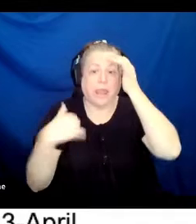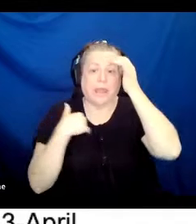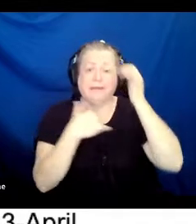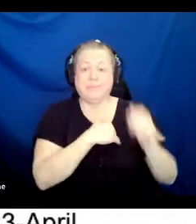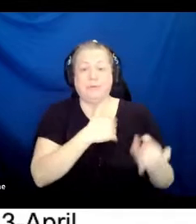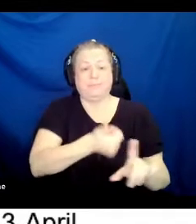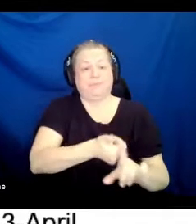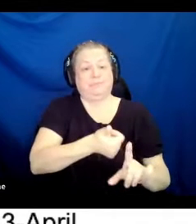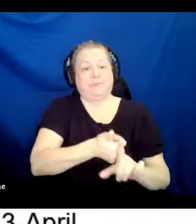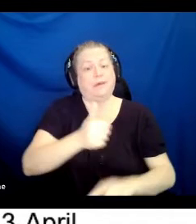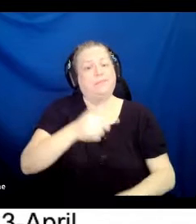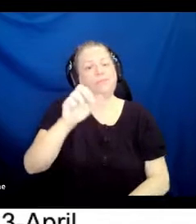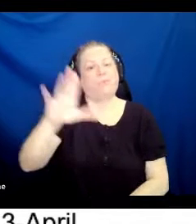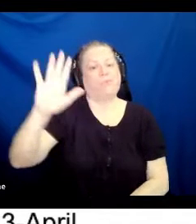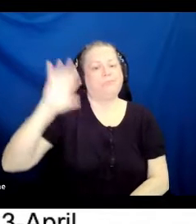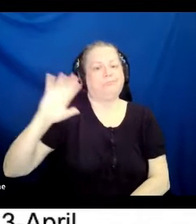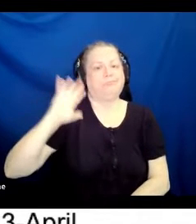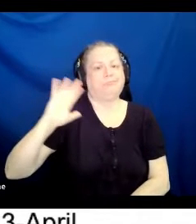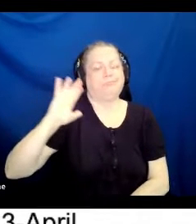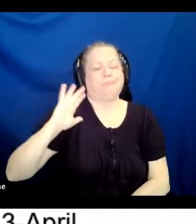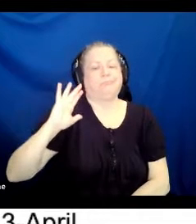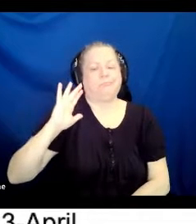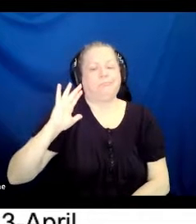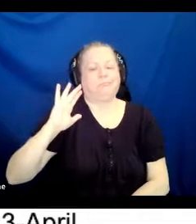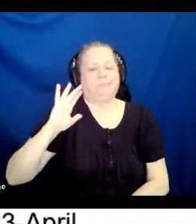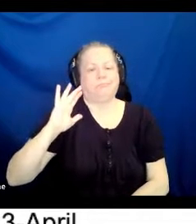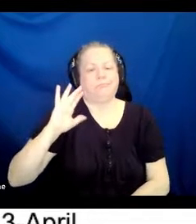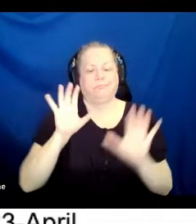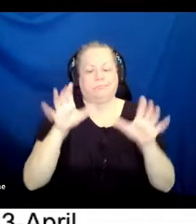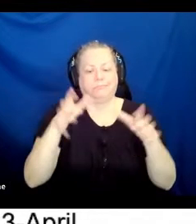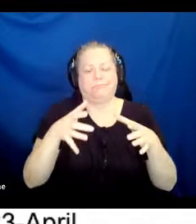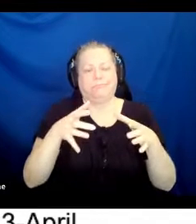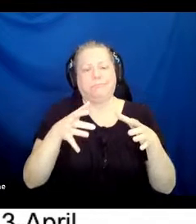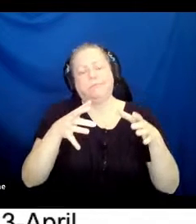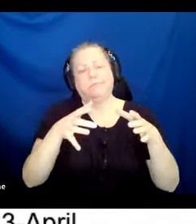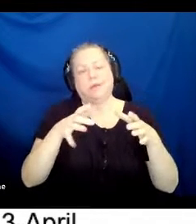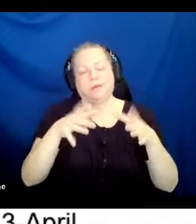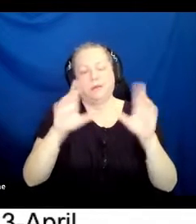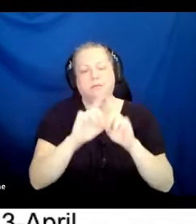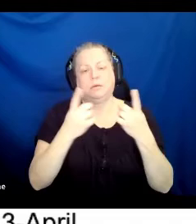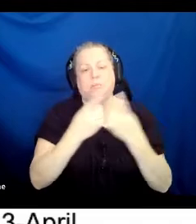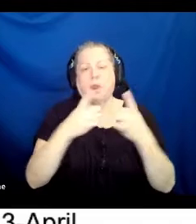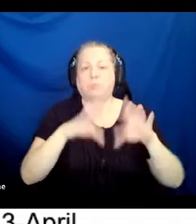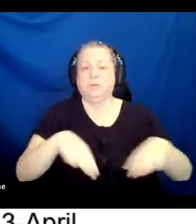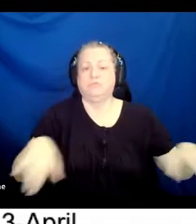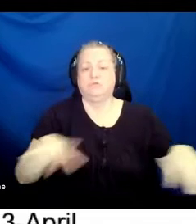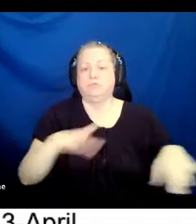currently or formerly in the custody of the Department of Children and Families.